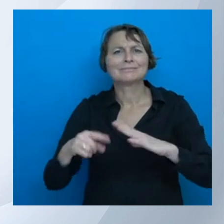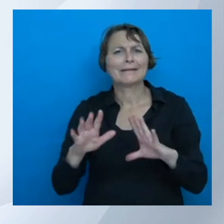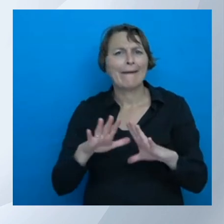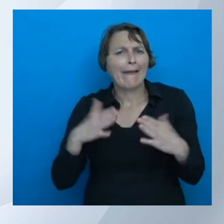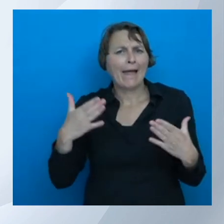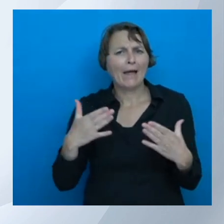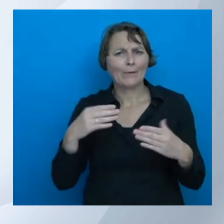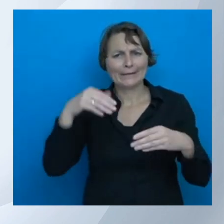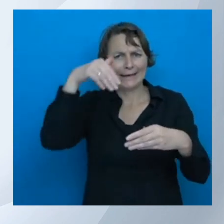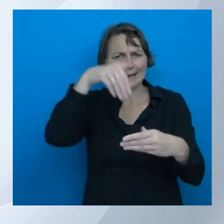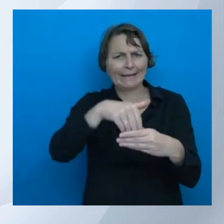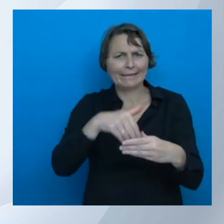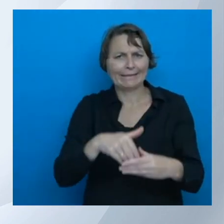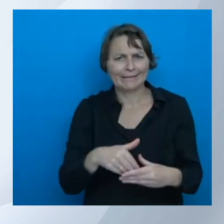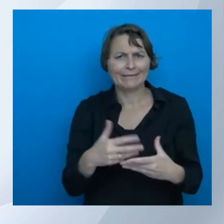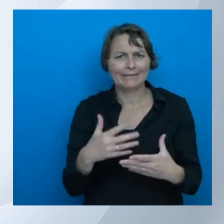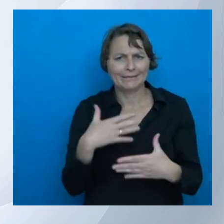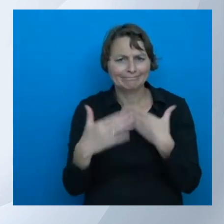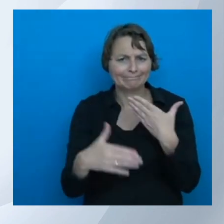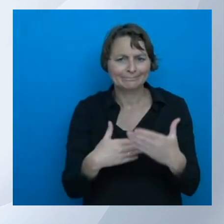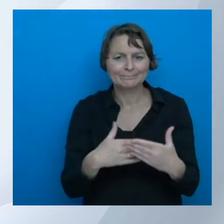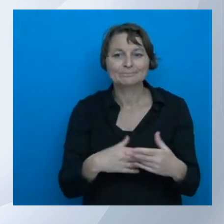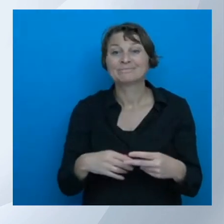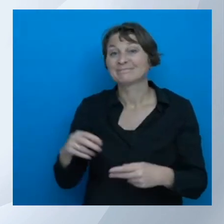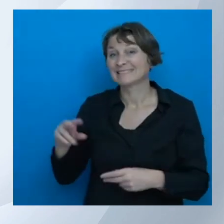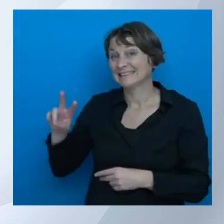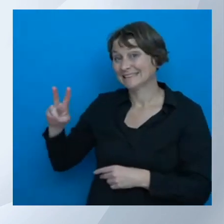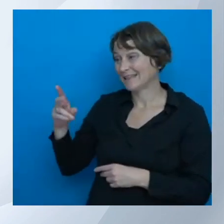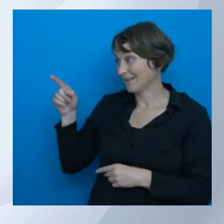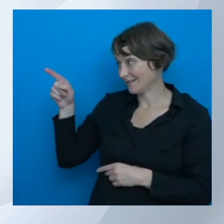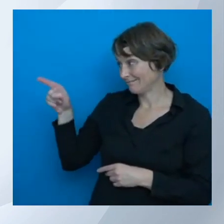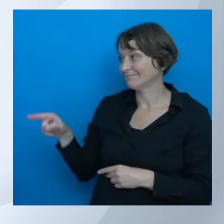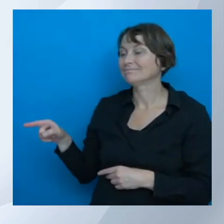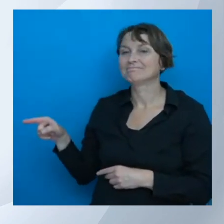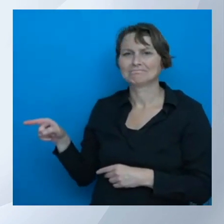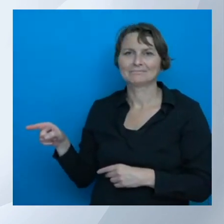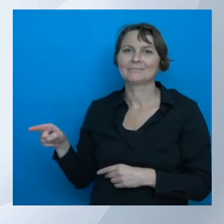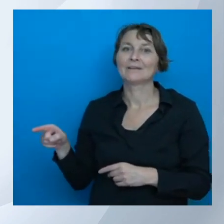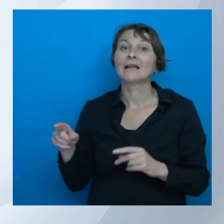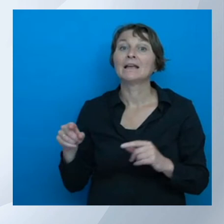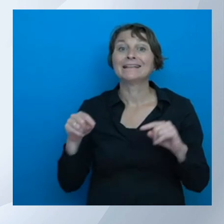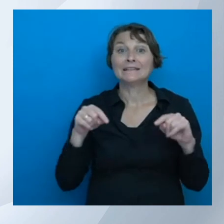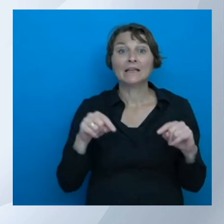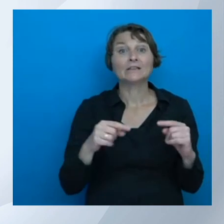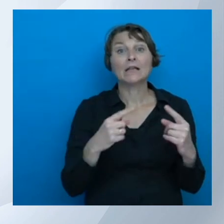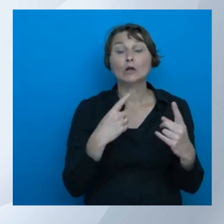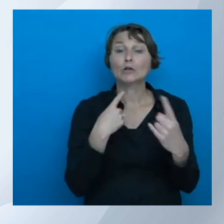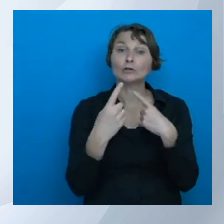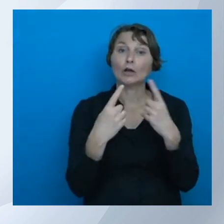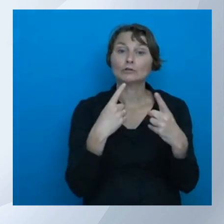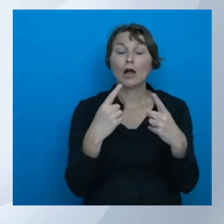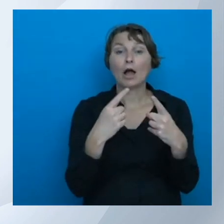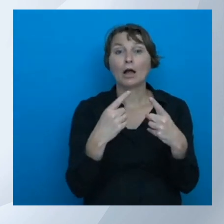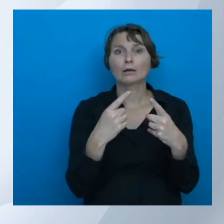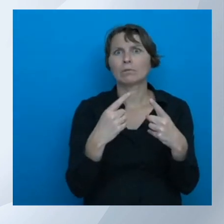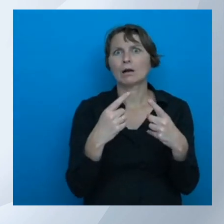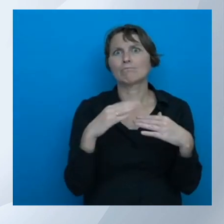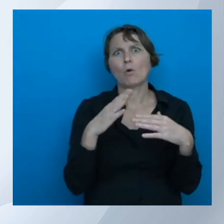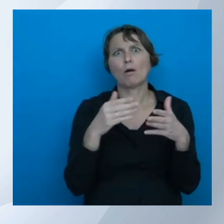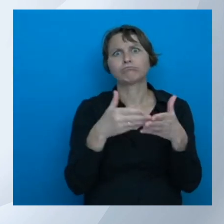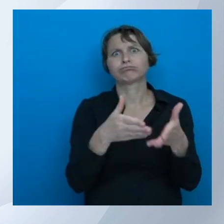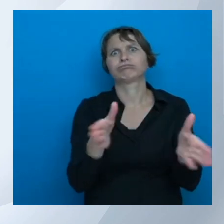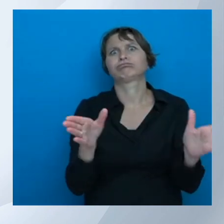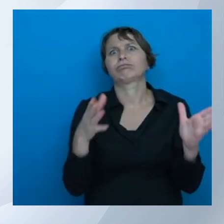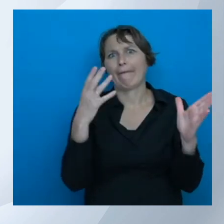internally. Similarly, Cosmos DB replication is a much broader topic than I've been able to touch on today. There's a great Azure